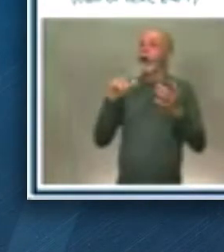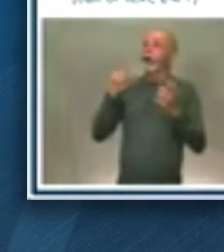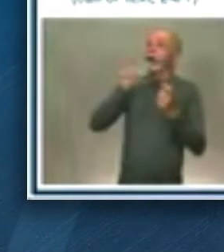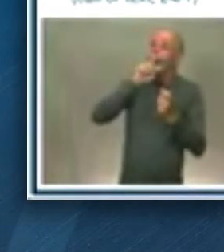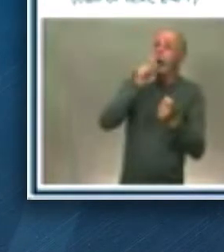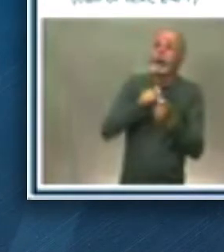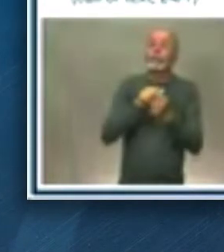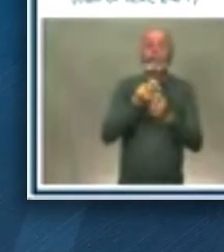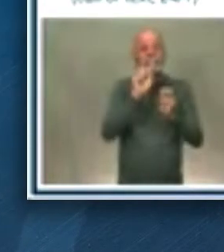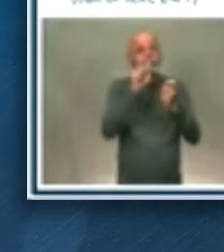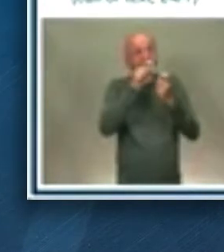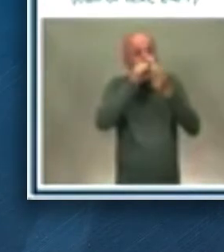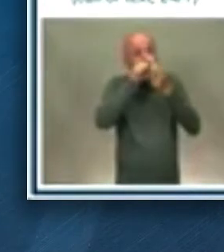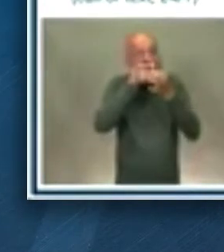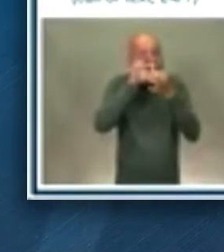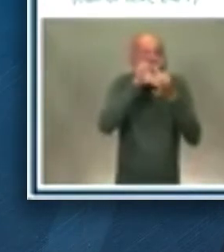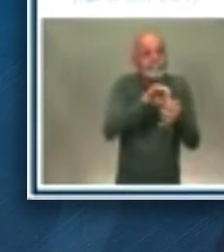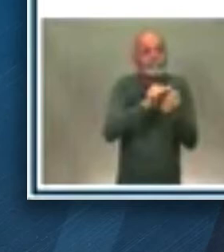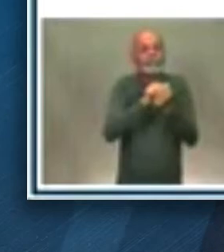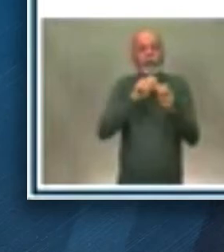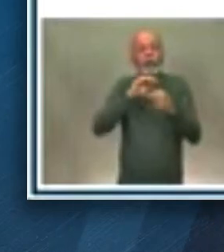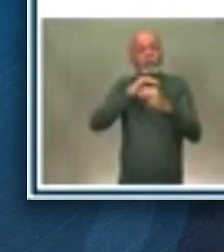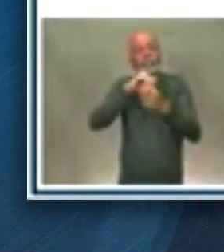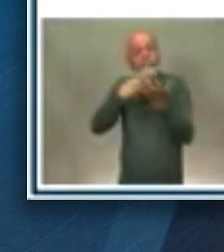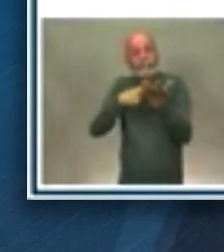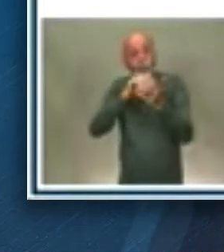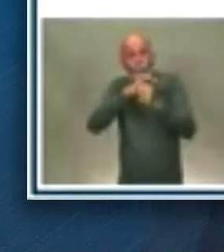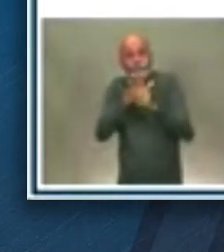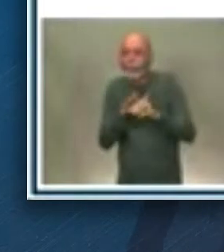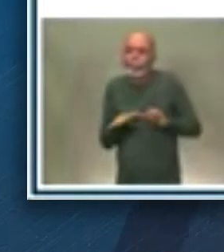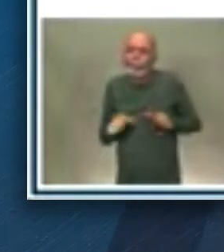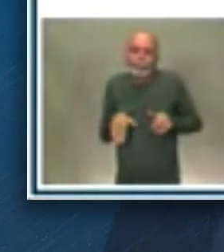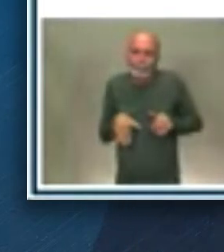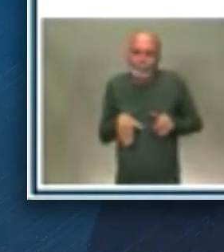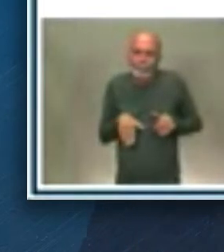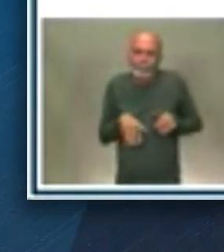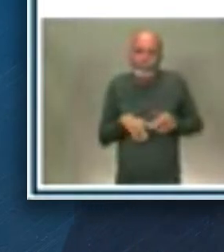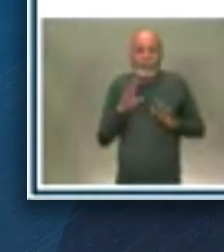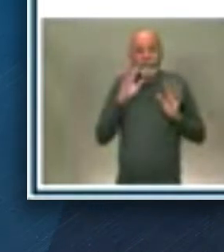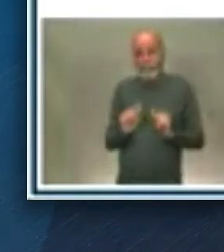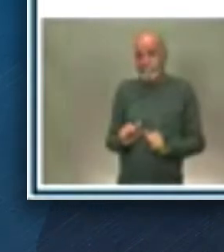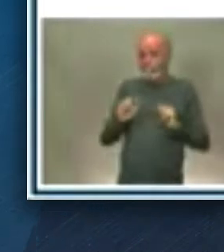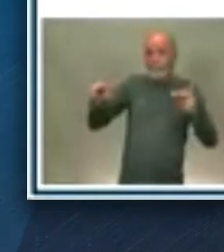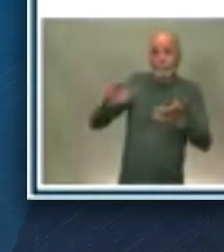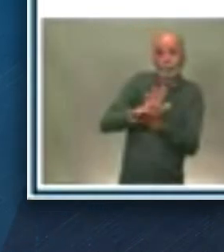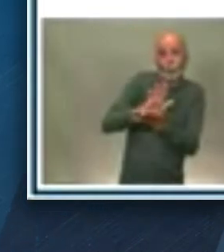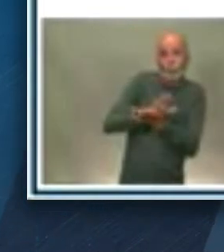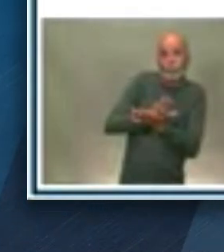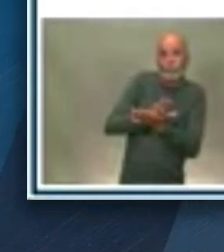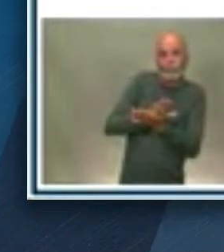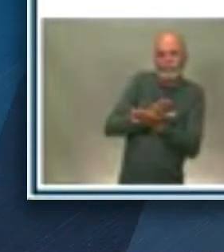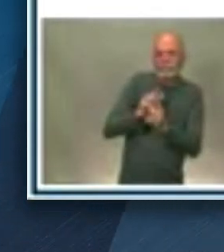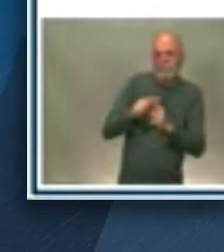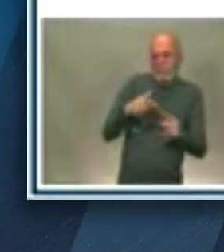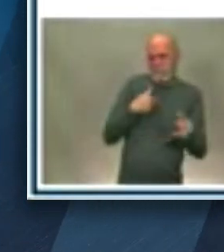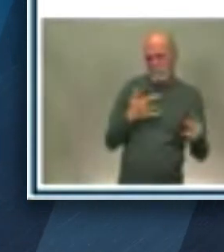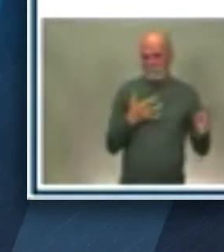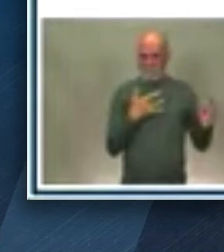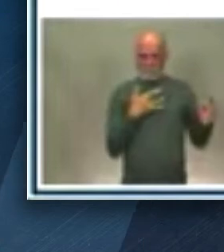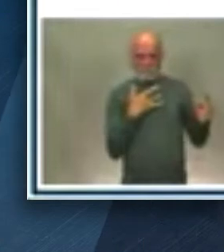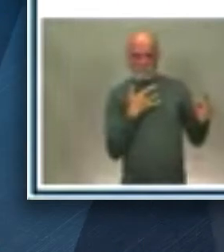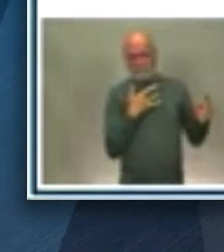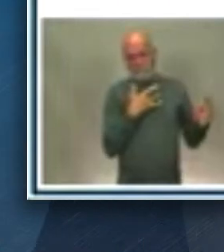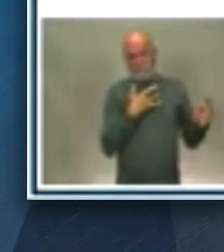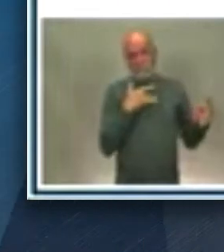COVID response, I wouldn't say for the return to school. We're confident that the